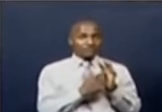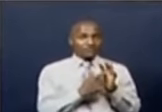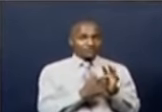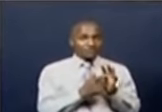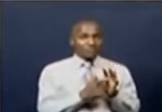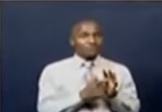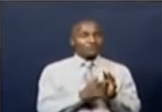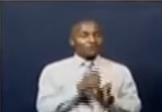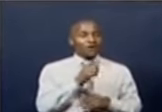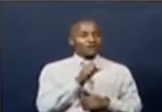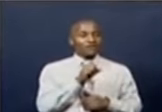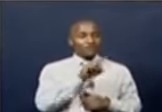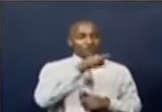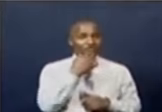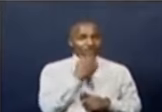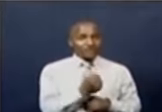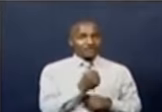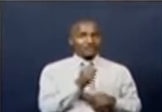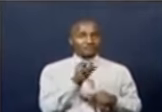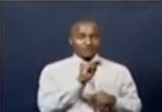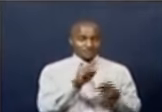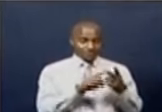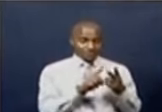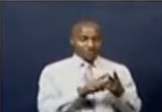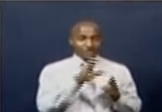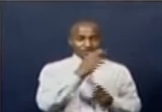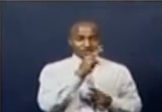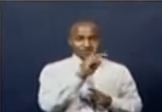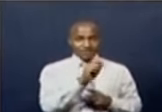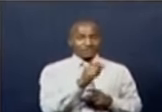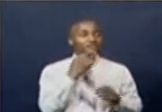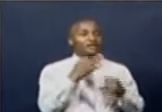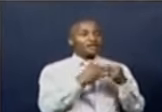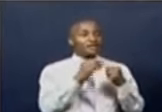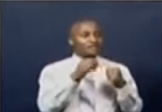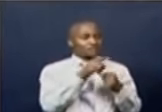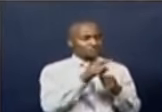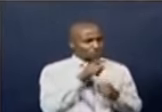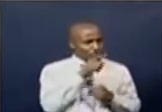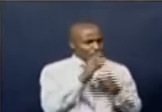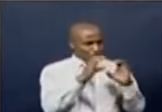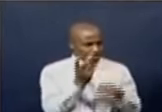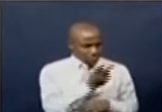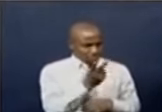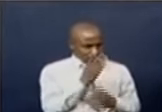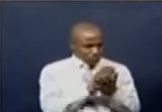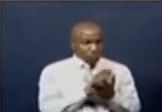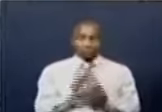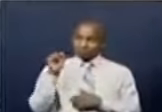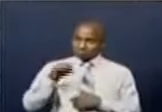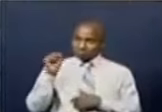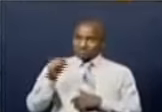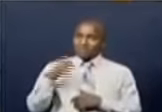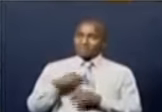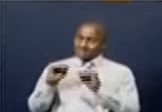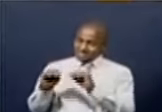the 1,500 meters, and you had Winnie Chebet, 800 meters. Correct. You coach these athletes. Yes, I've nurtured and